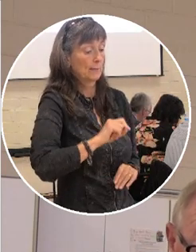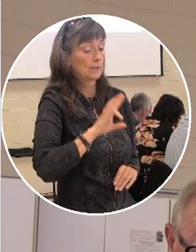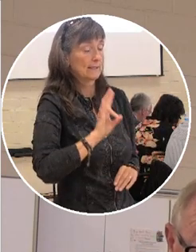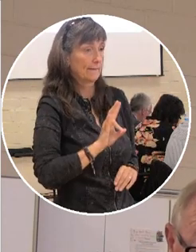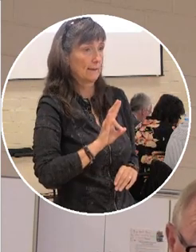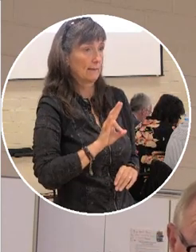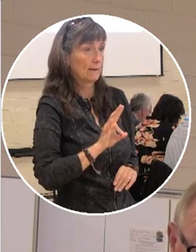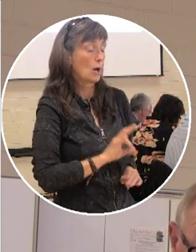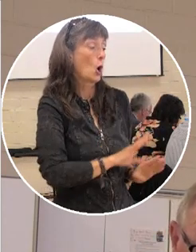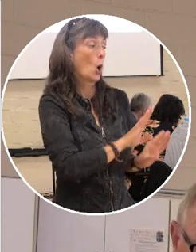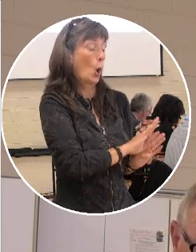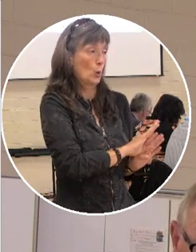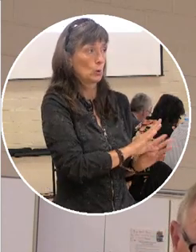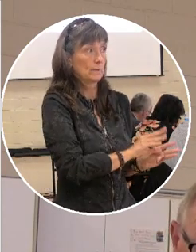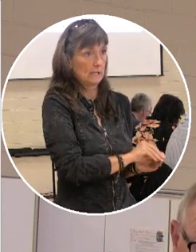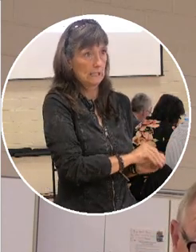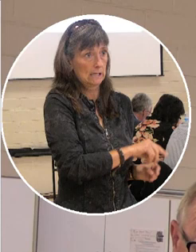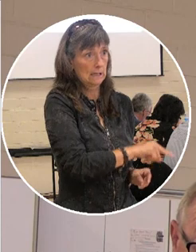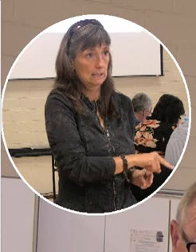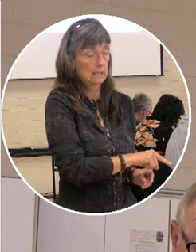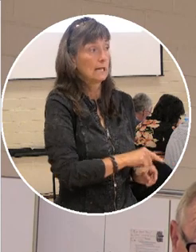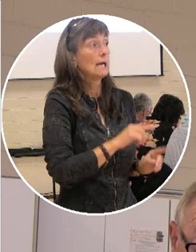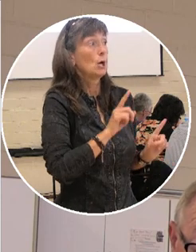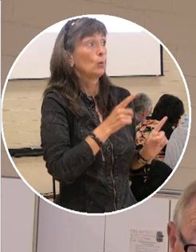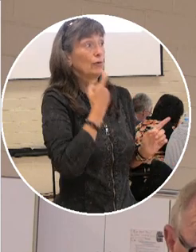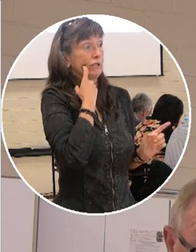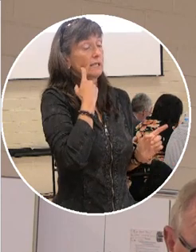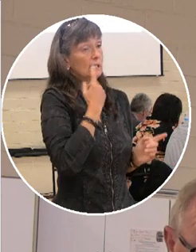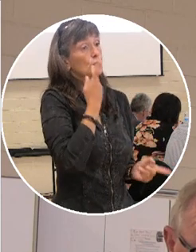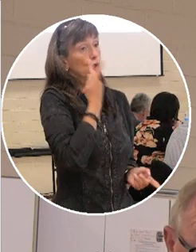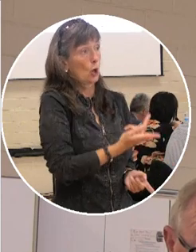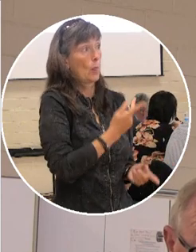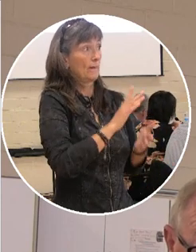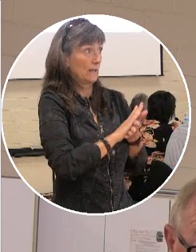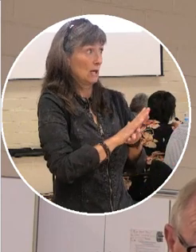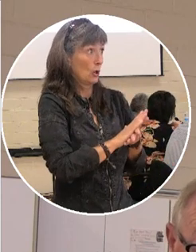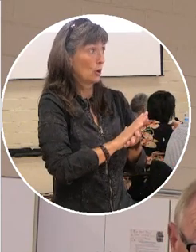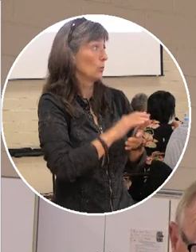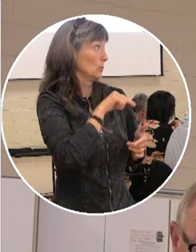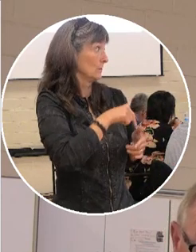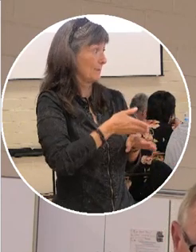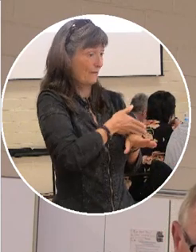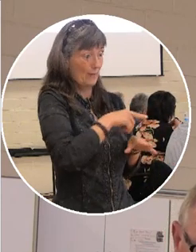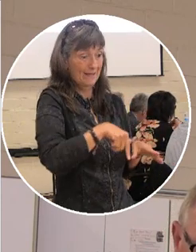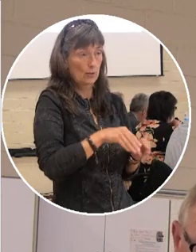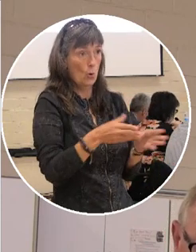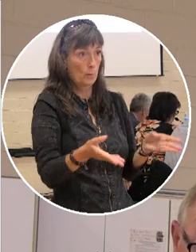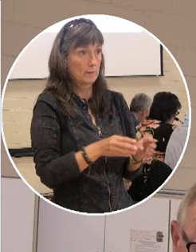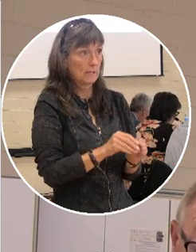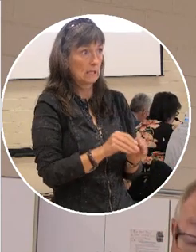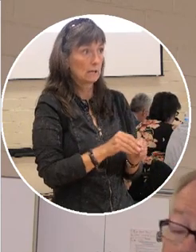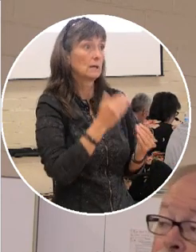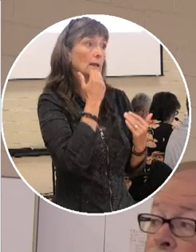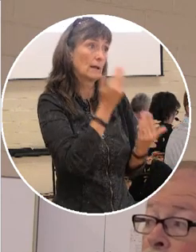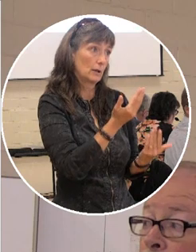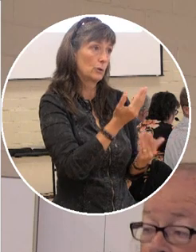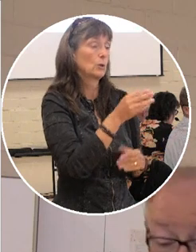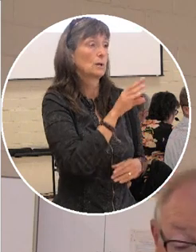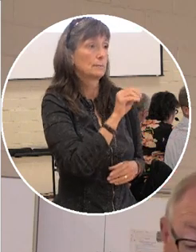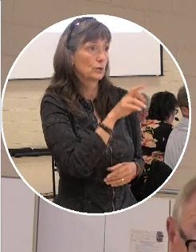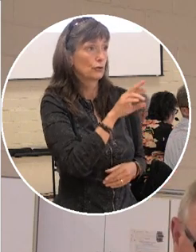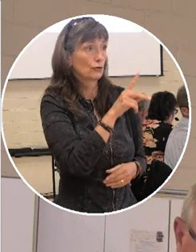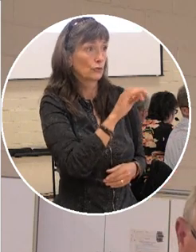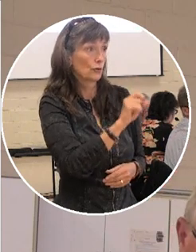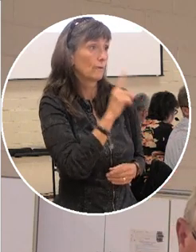session. This video was shown to us at our working session earlier, and I thank Mr. Churchill for providing us with